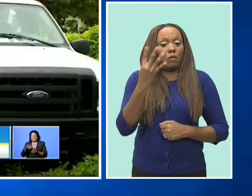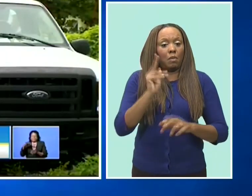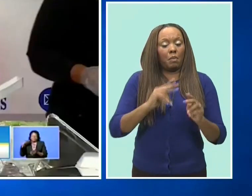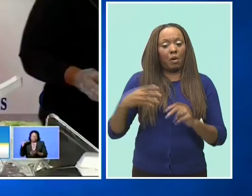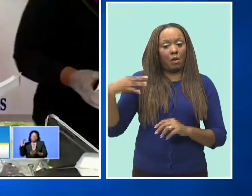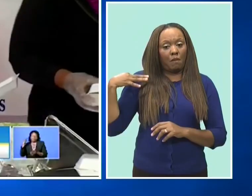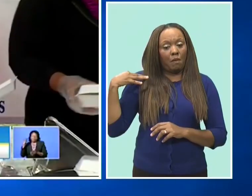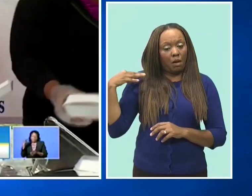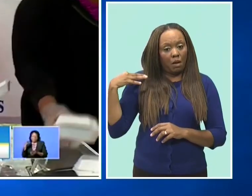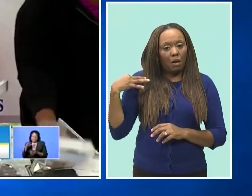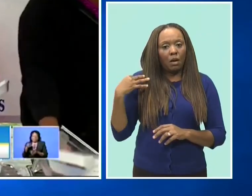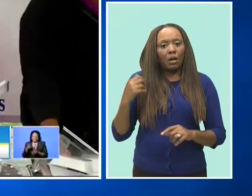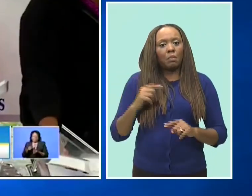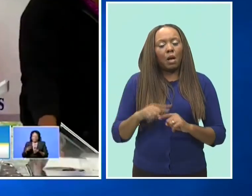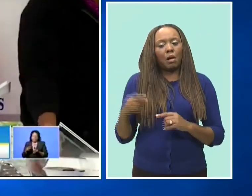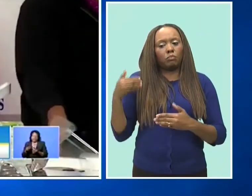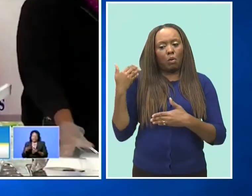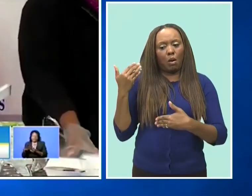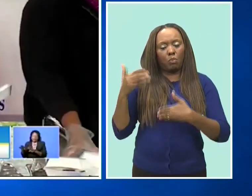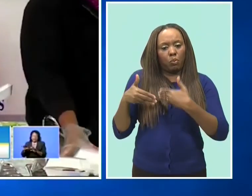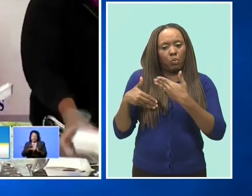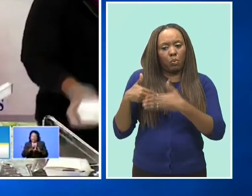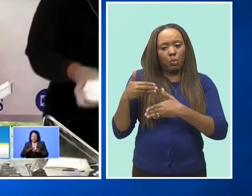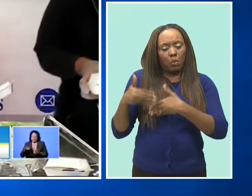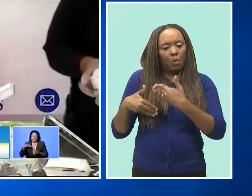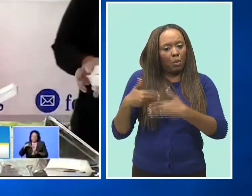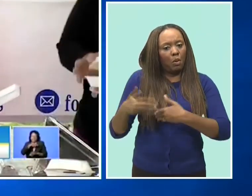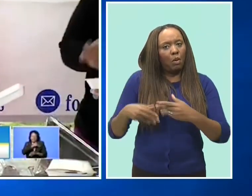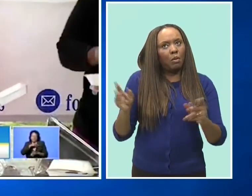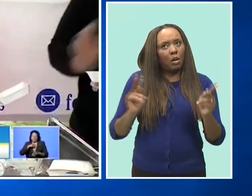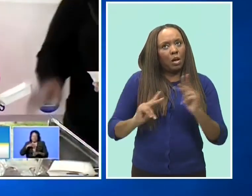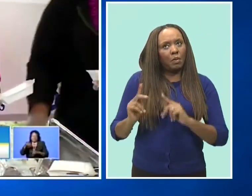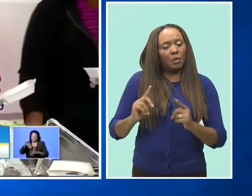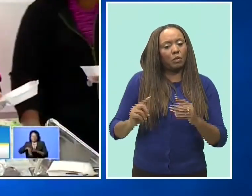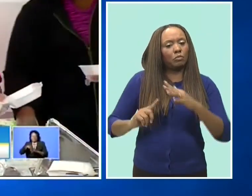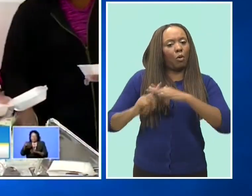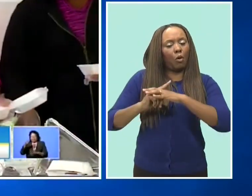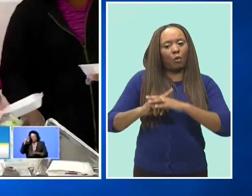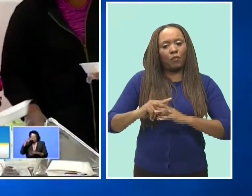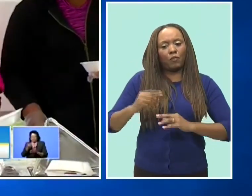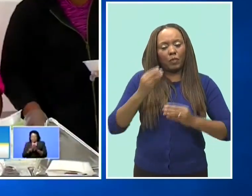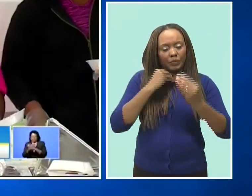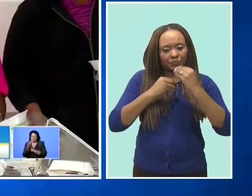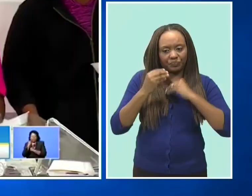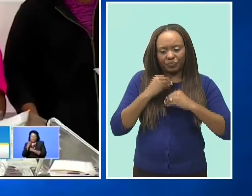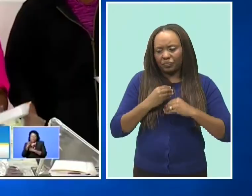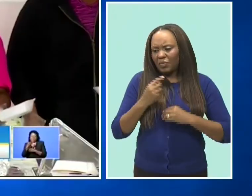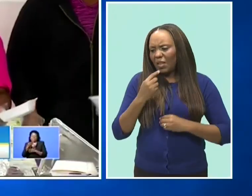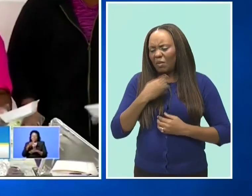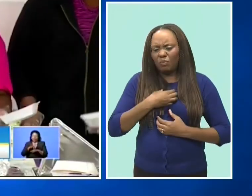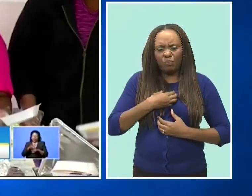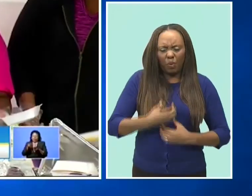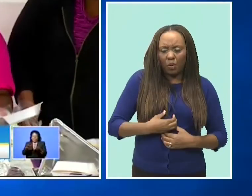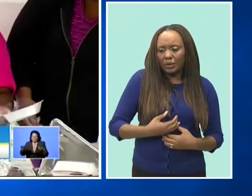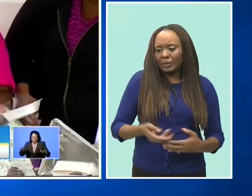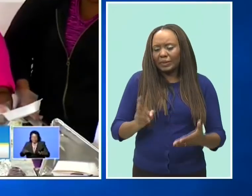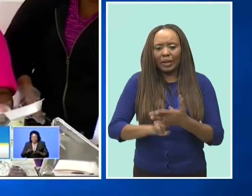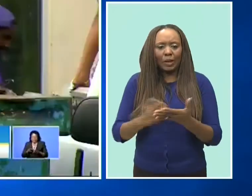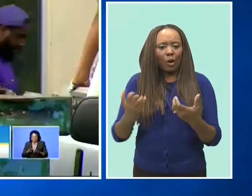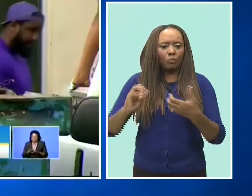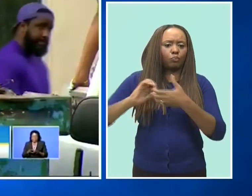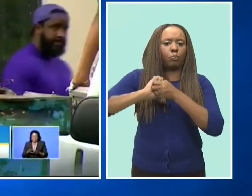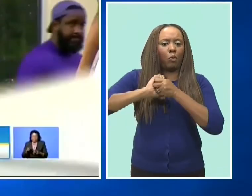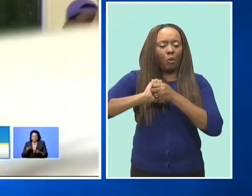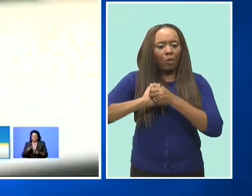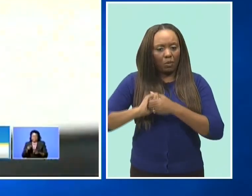time, as community members came out for a breakfast on the park, they realized the passion behind PHONE and signed up to partner with